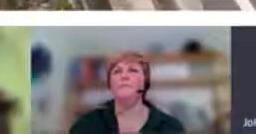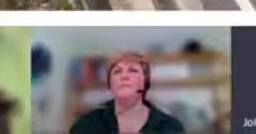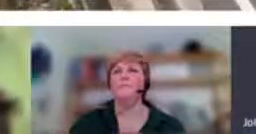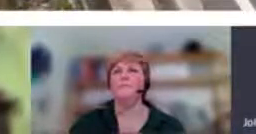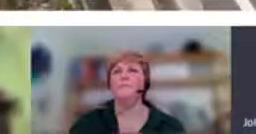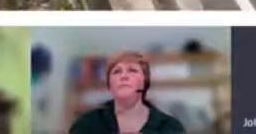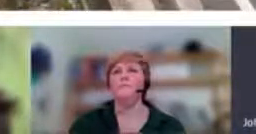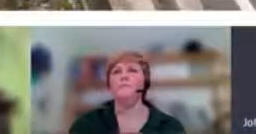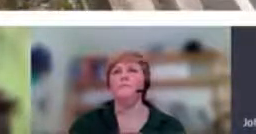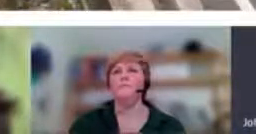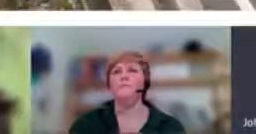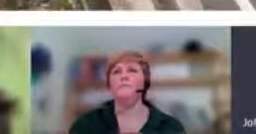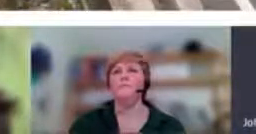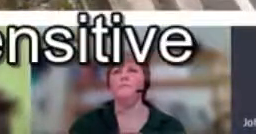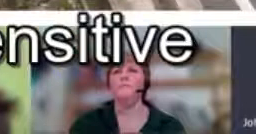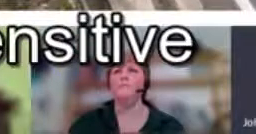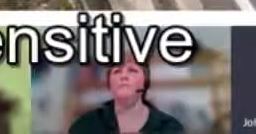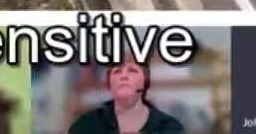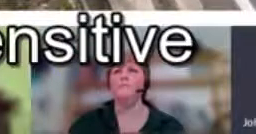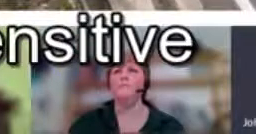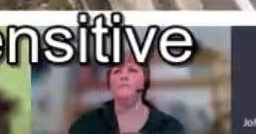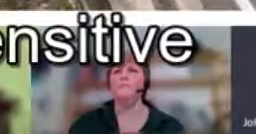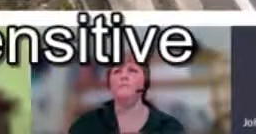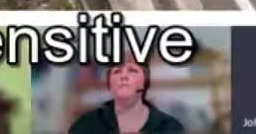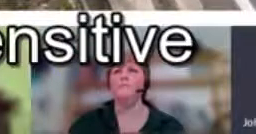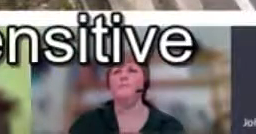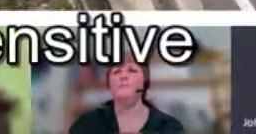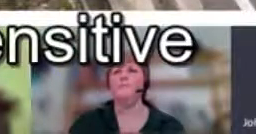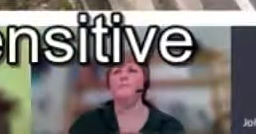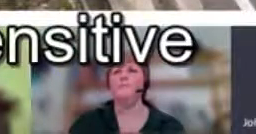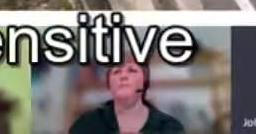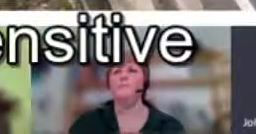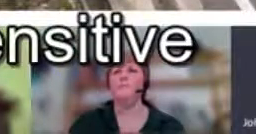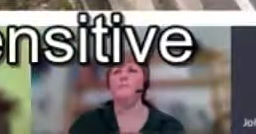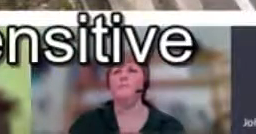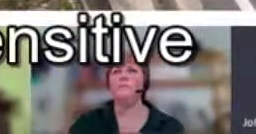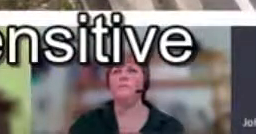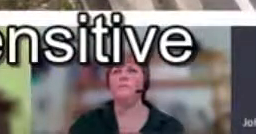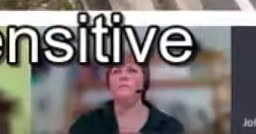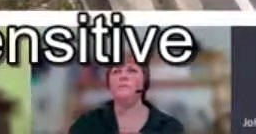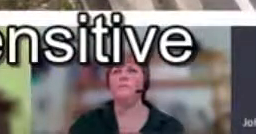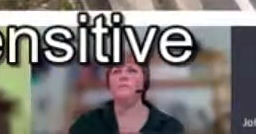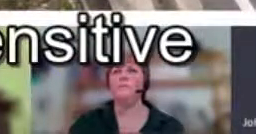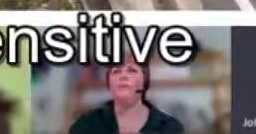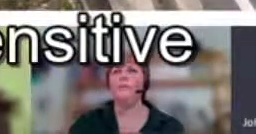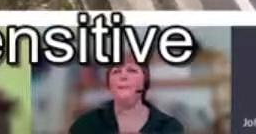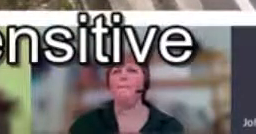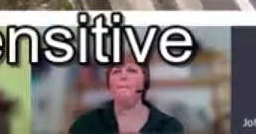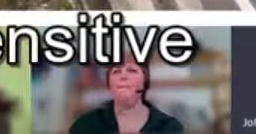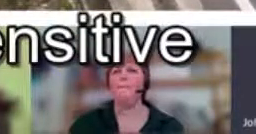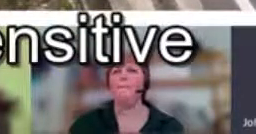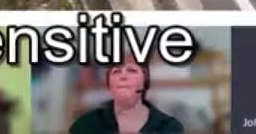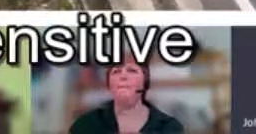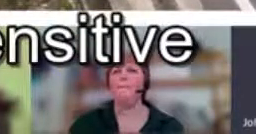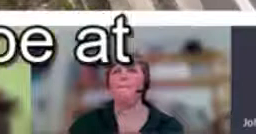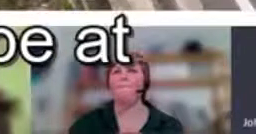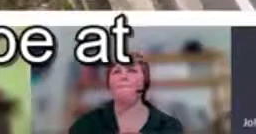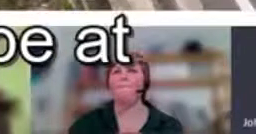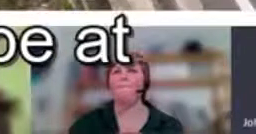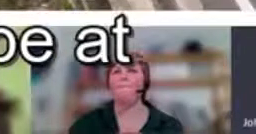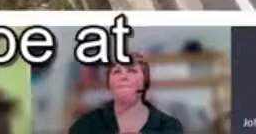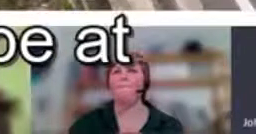existing roads. For example, we've located the road as far as reasonably practical, away from noise-sensitive